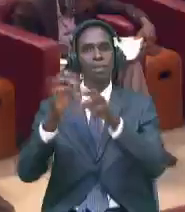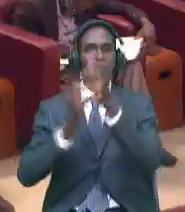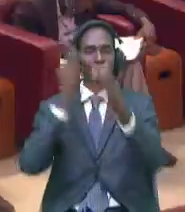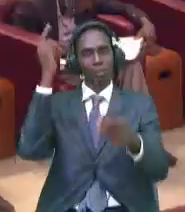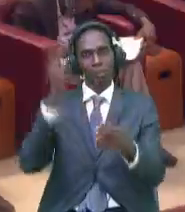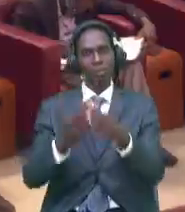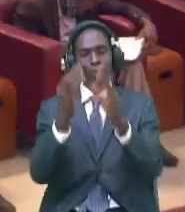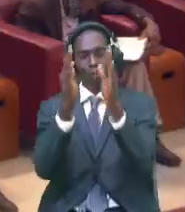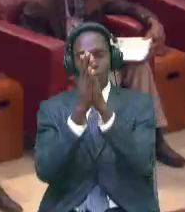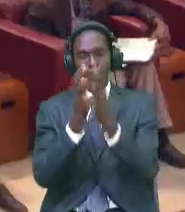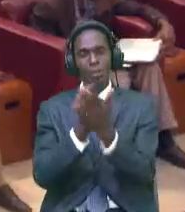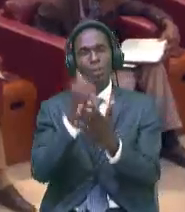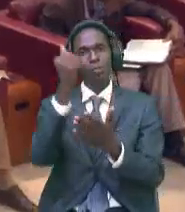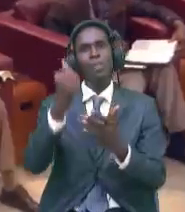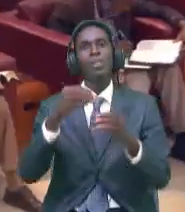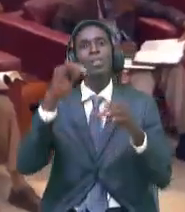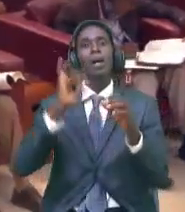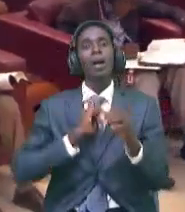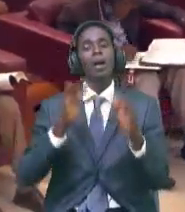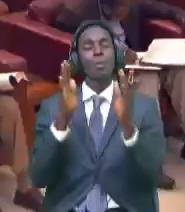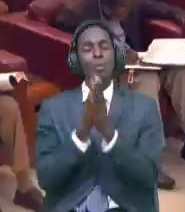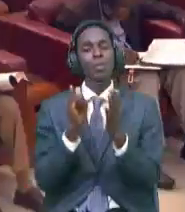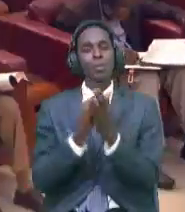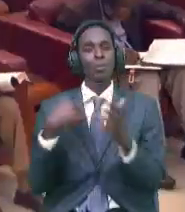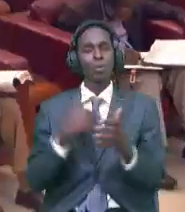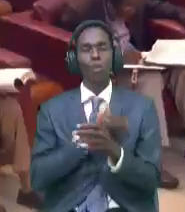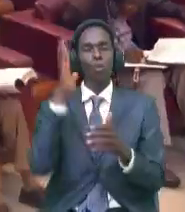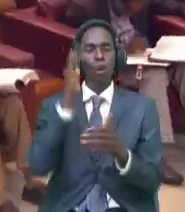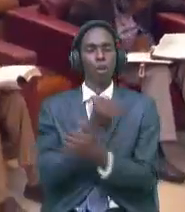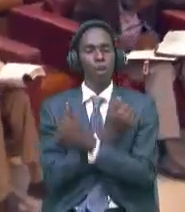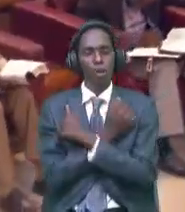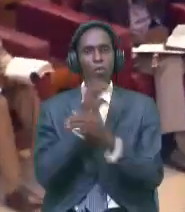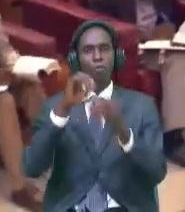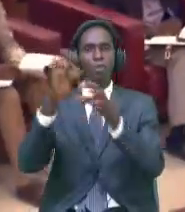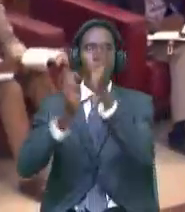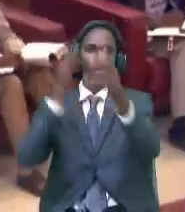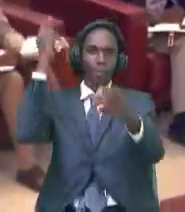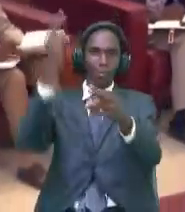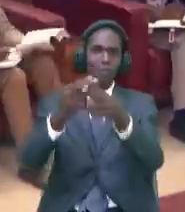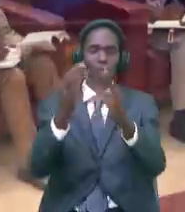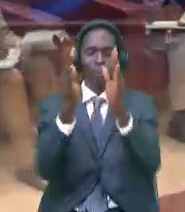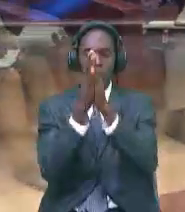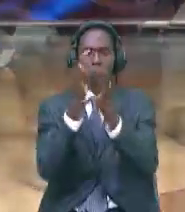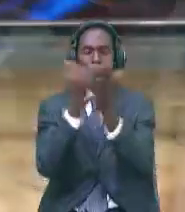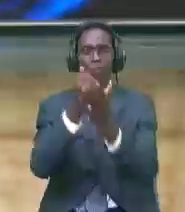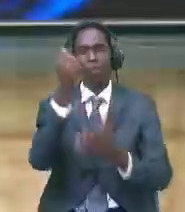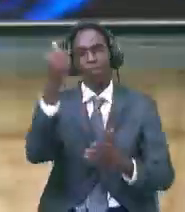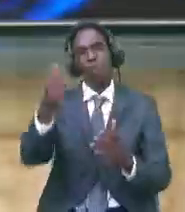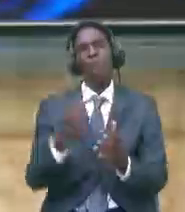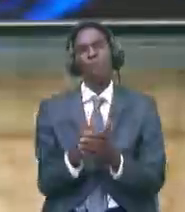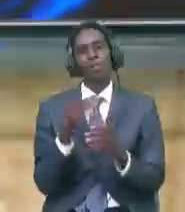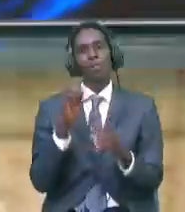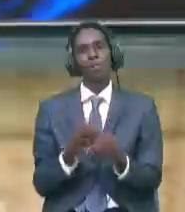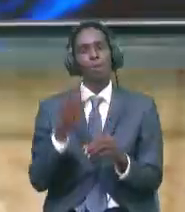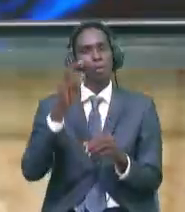If the church still at home, I said, will love in Jesus' name. Matthew chapter 10, we're reading from